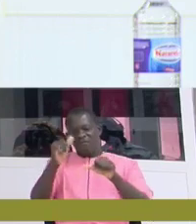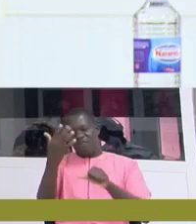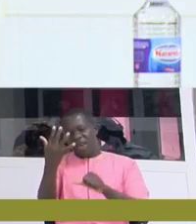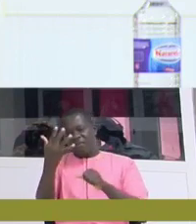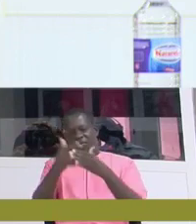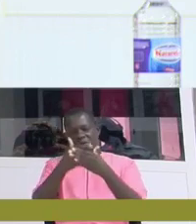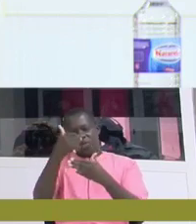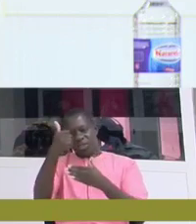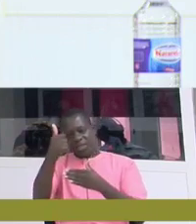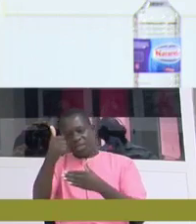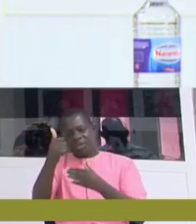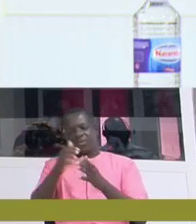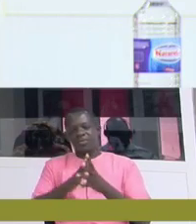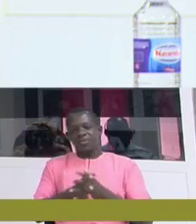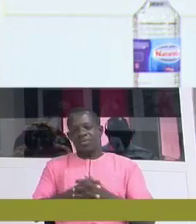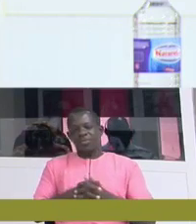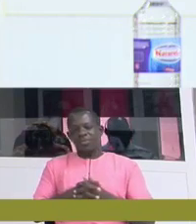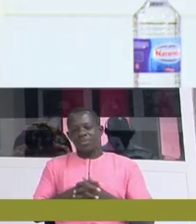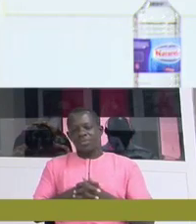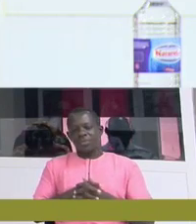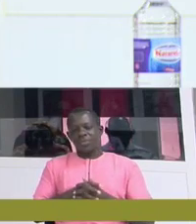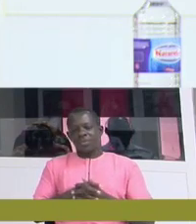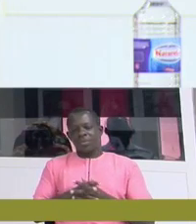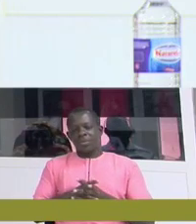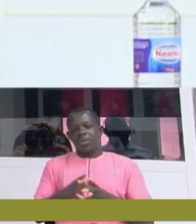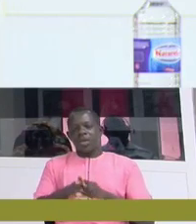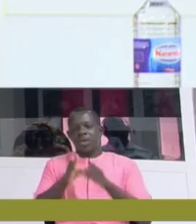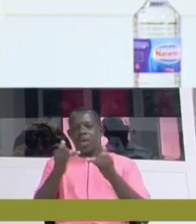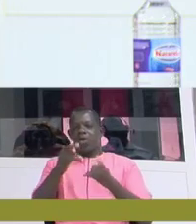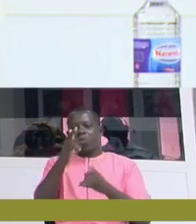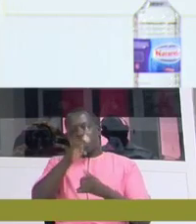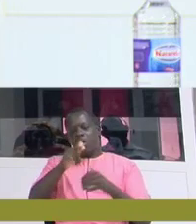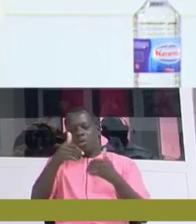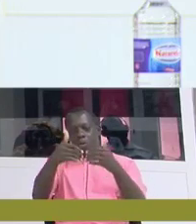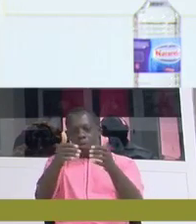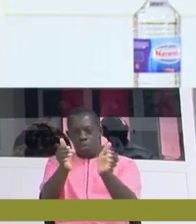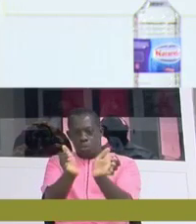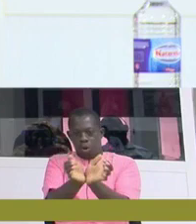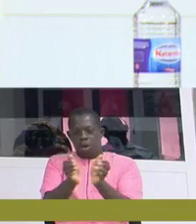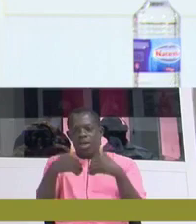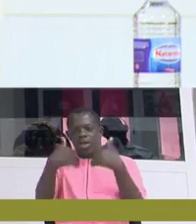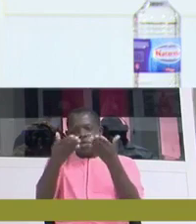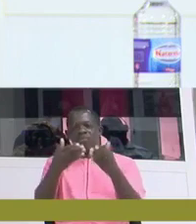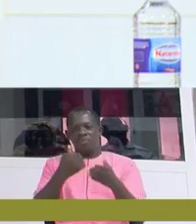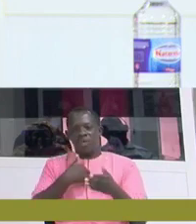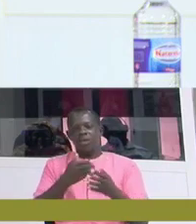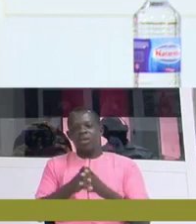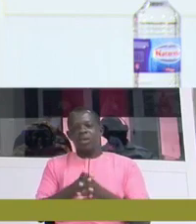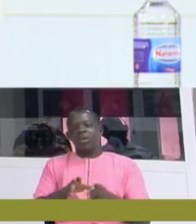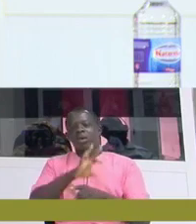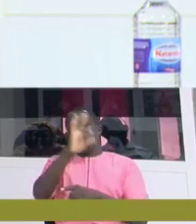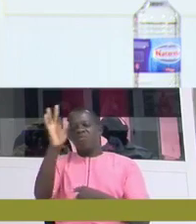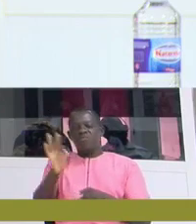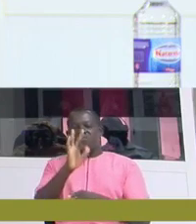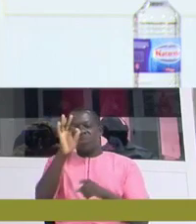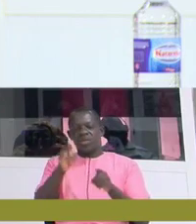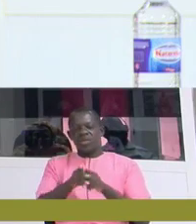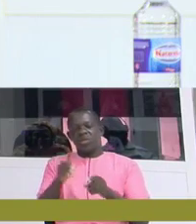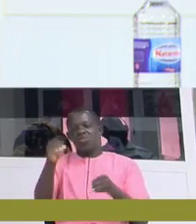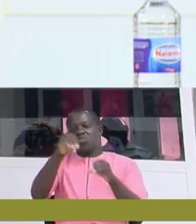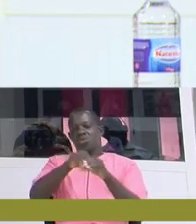Around 5 or 6, they brought a bowl. It's a little food. They